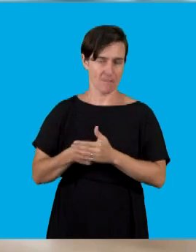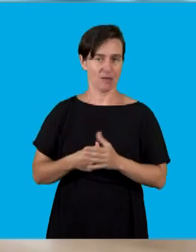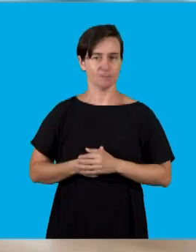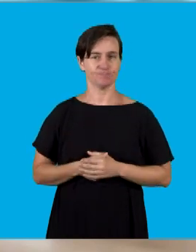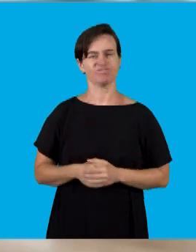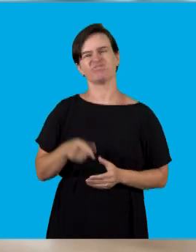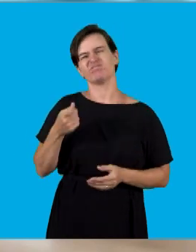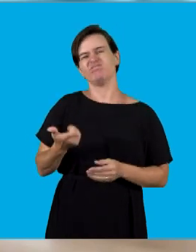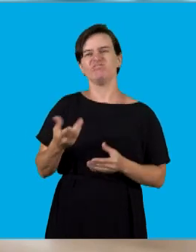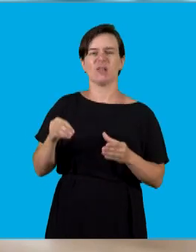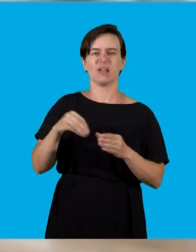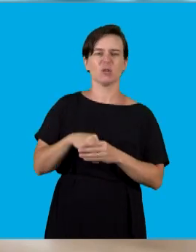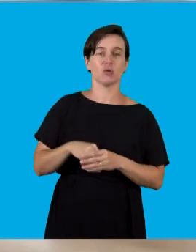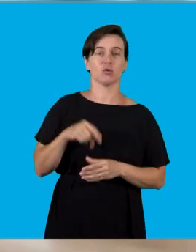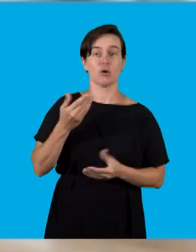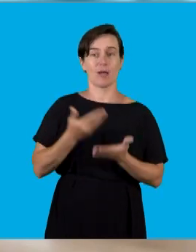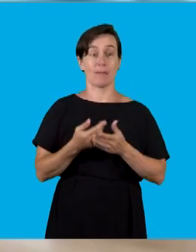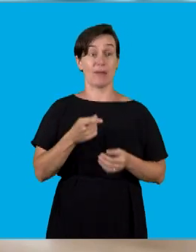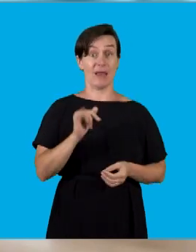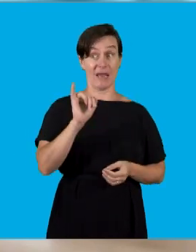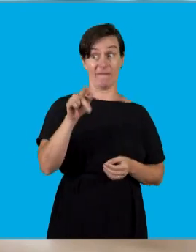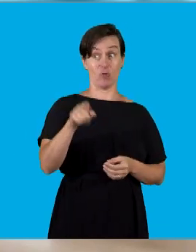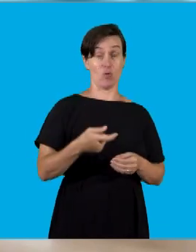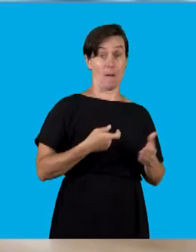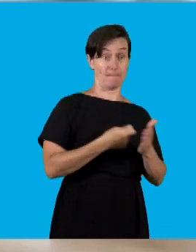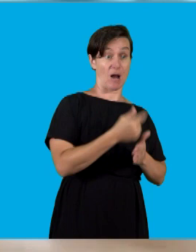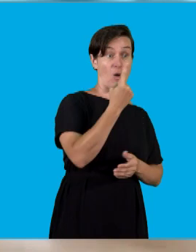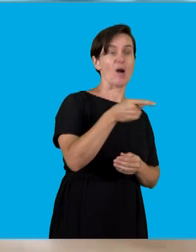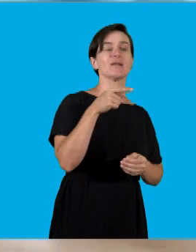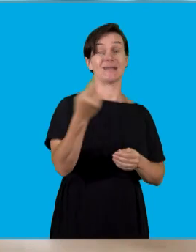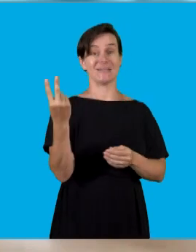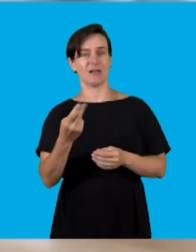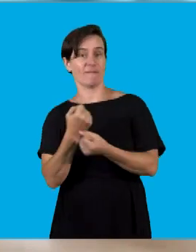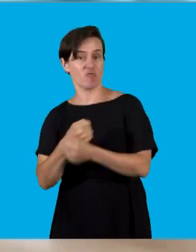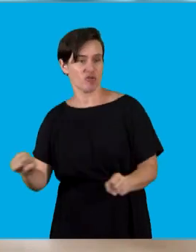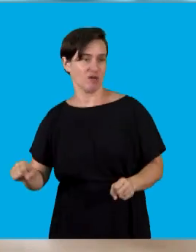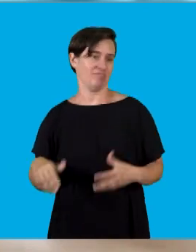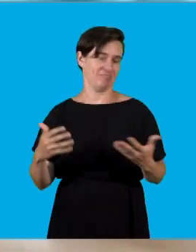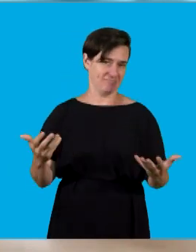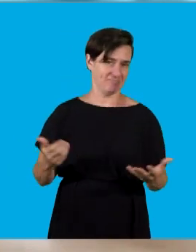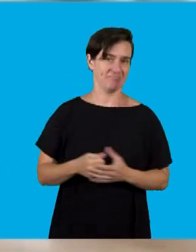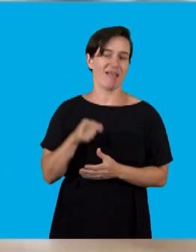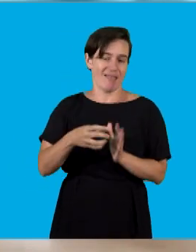promotional pricing would include your buy one, get one free, or two for the price of one.